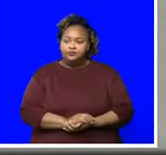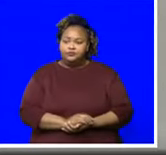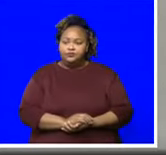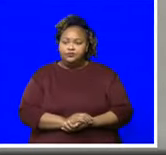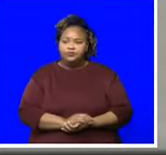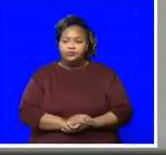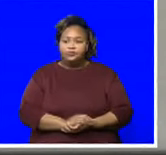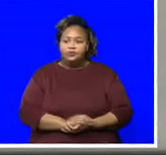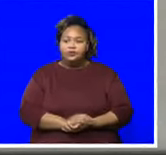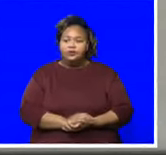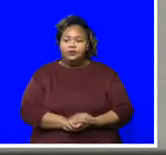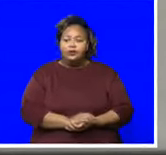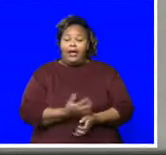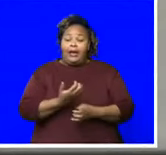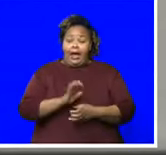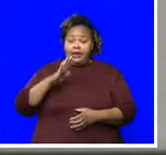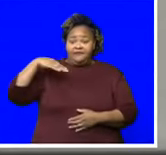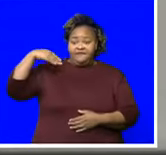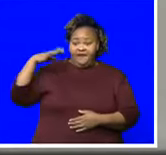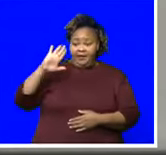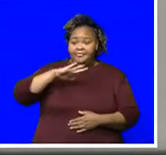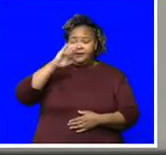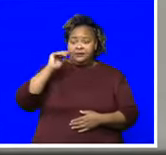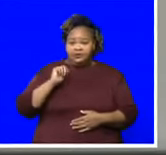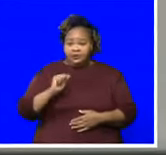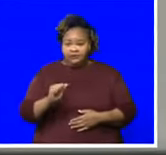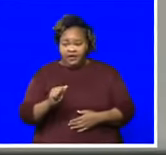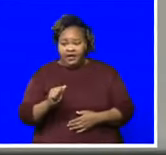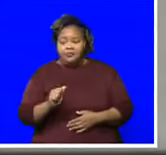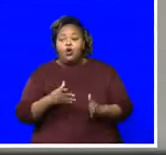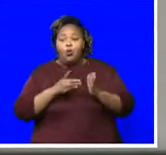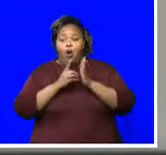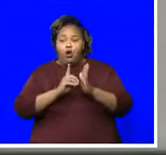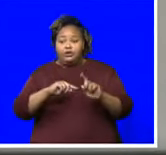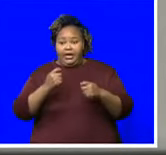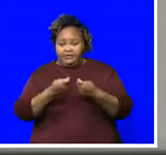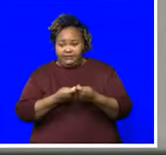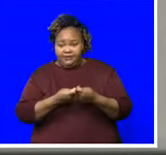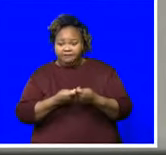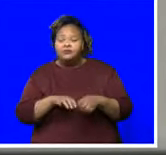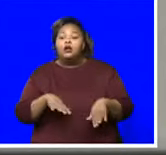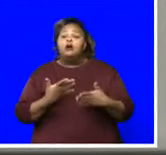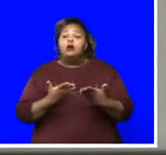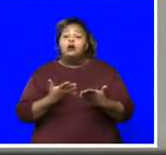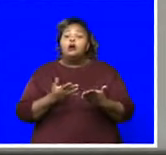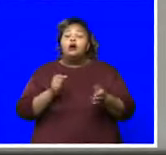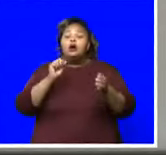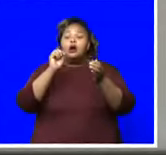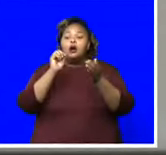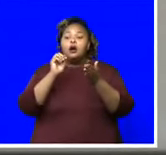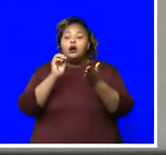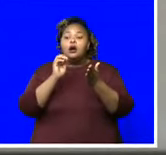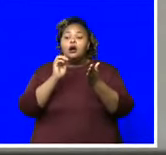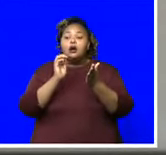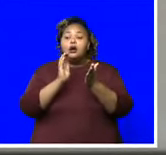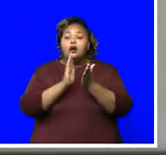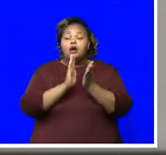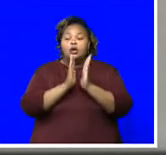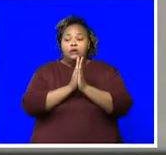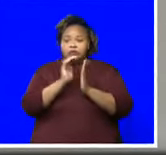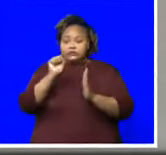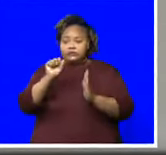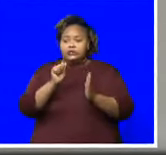Education was the appointment of a task team on the 16th April 2021, which was to develop